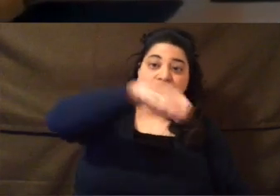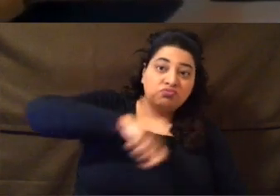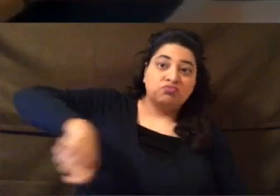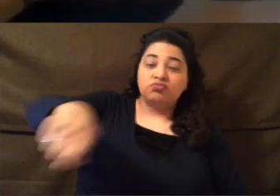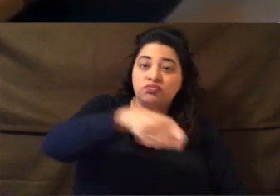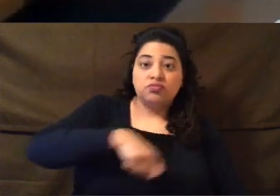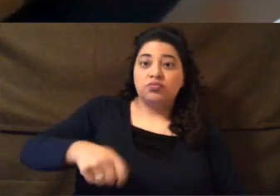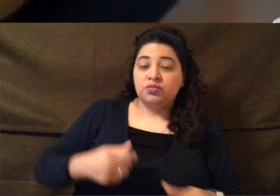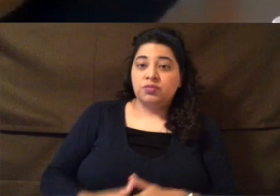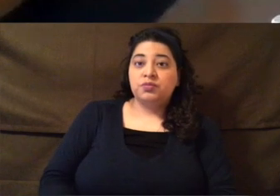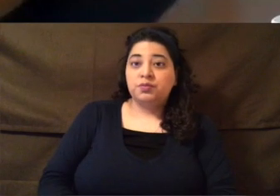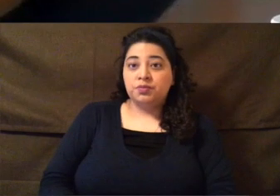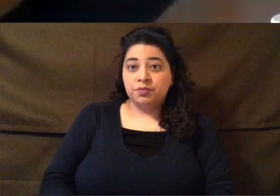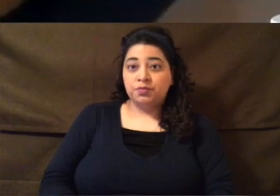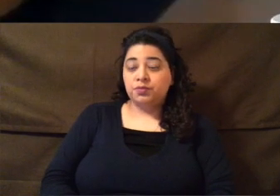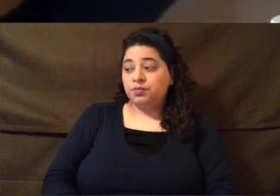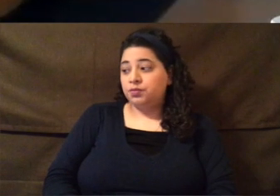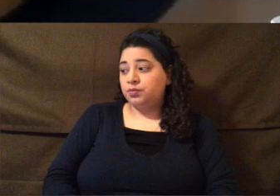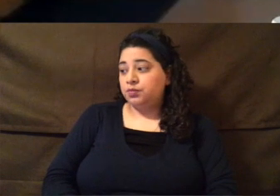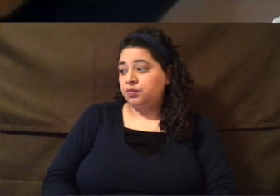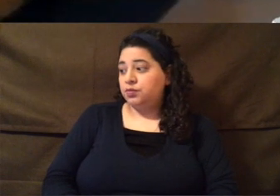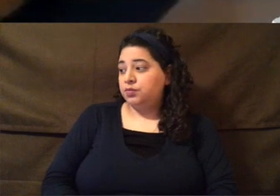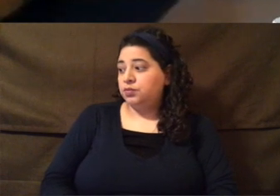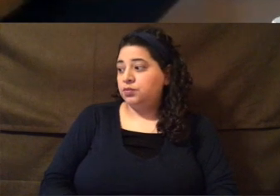and stir it up.